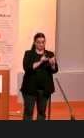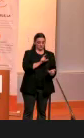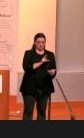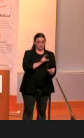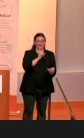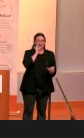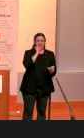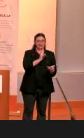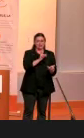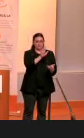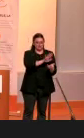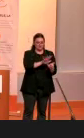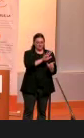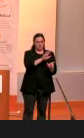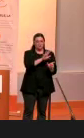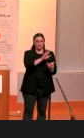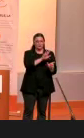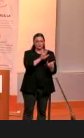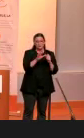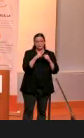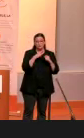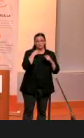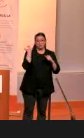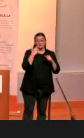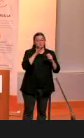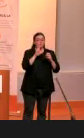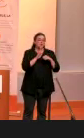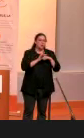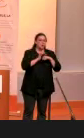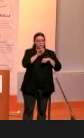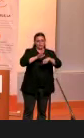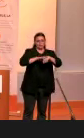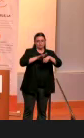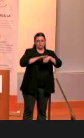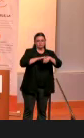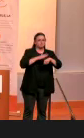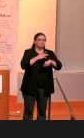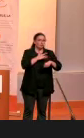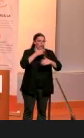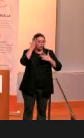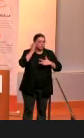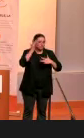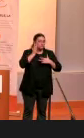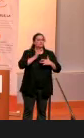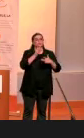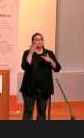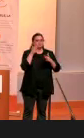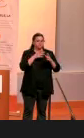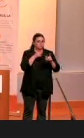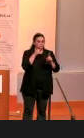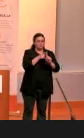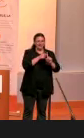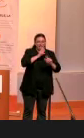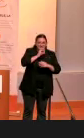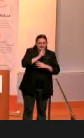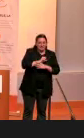can still see that the risk of having early signs of atherosclerosis were present even at a